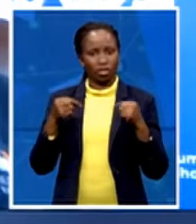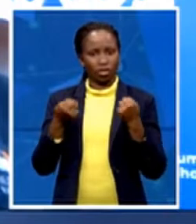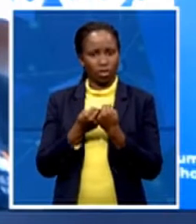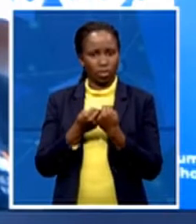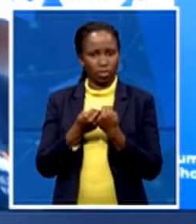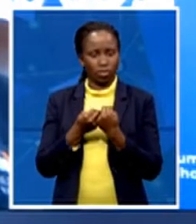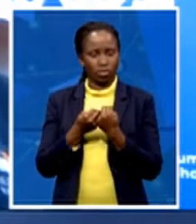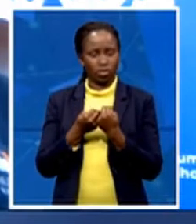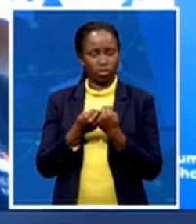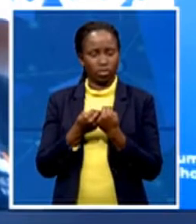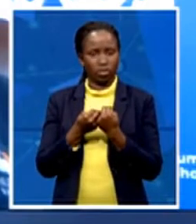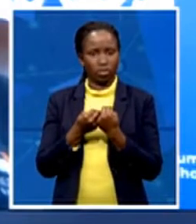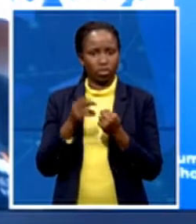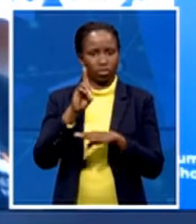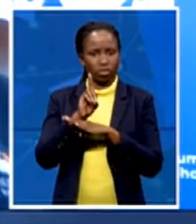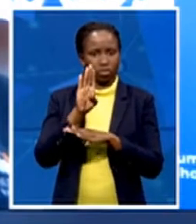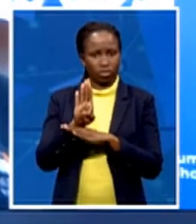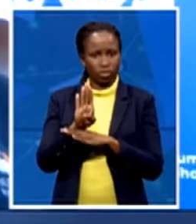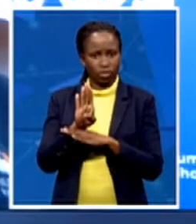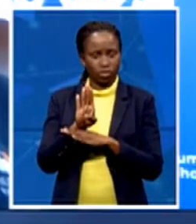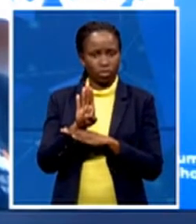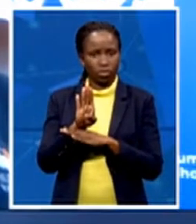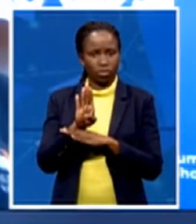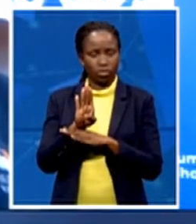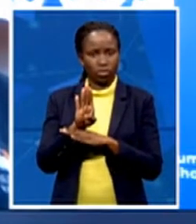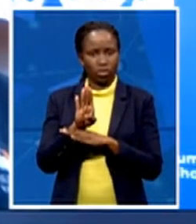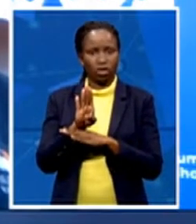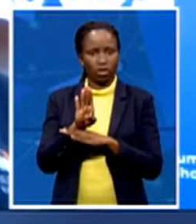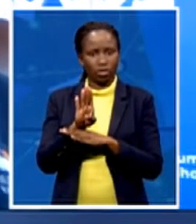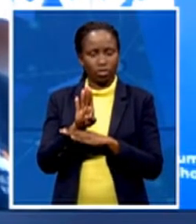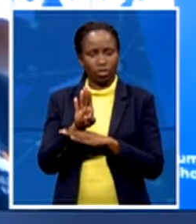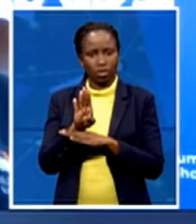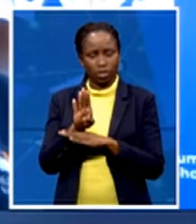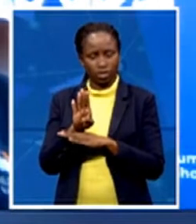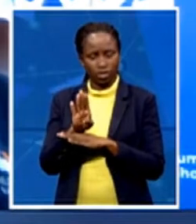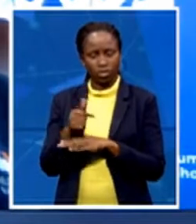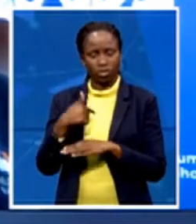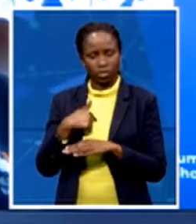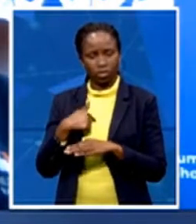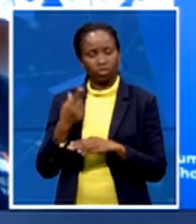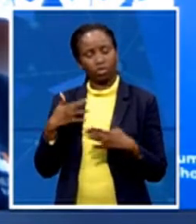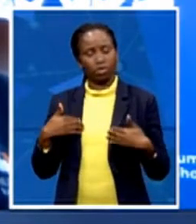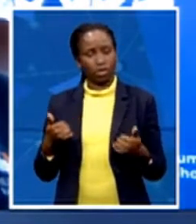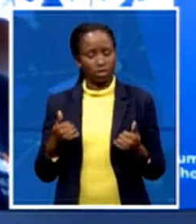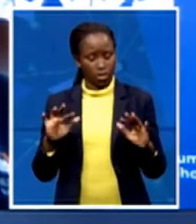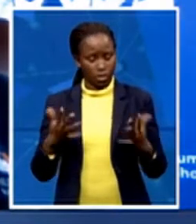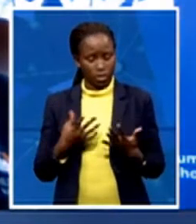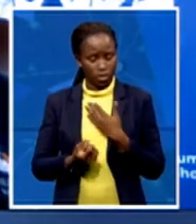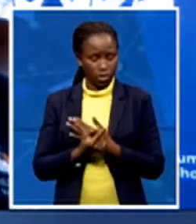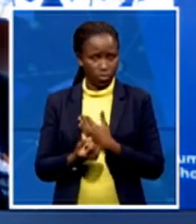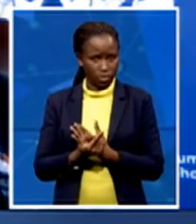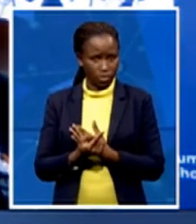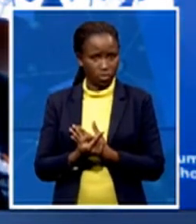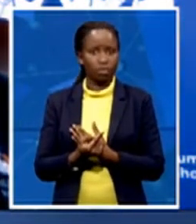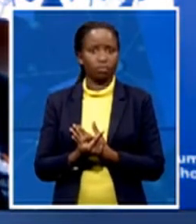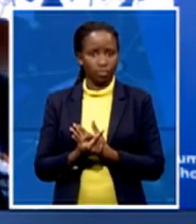to see what happened, for example, yesterday on the 9th, where actually we recorded the day where we had the